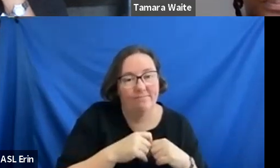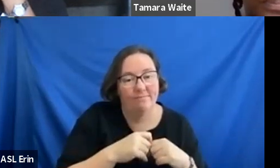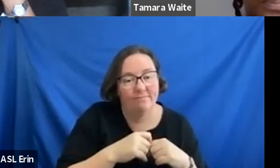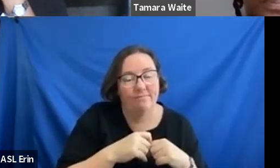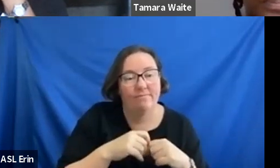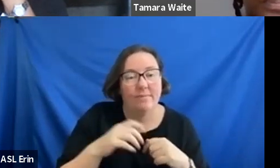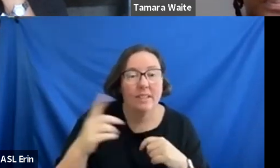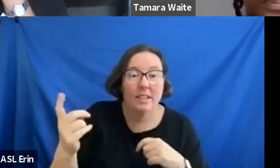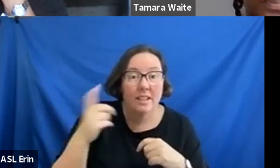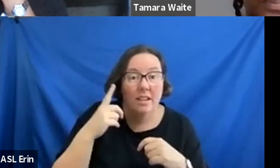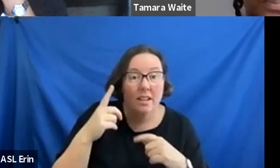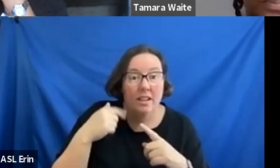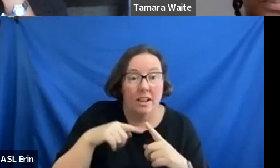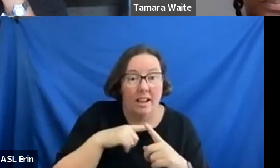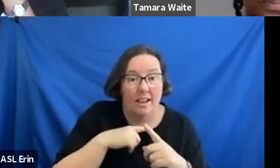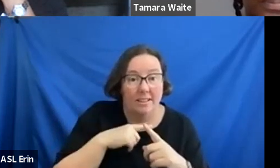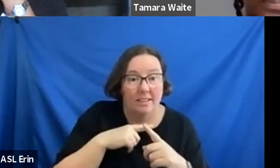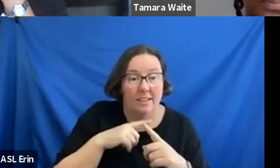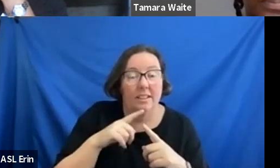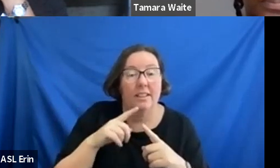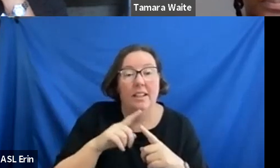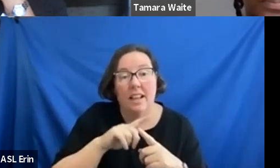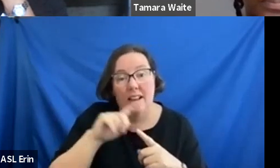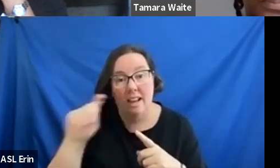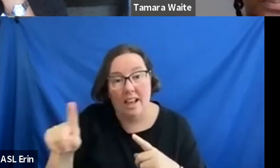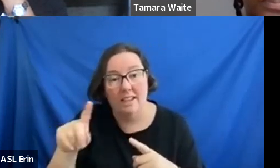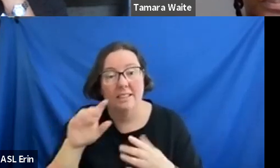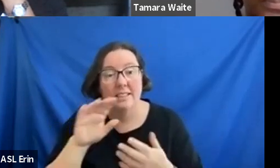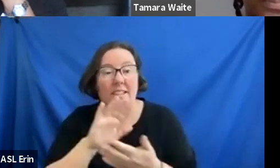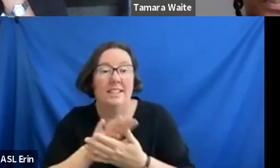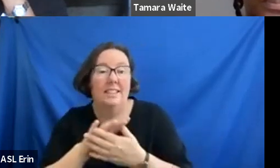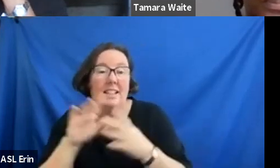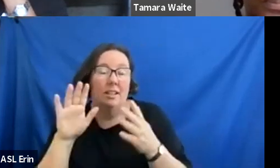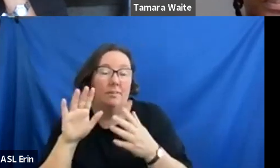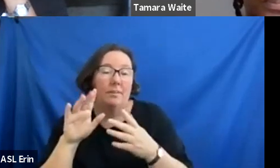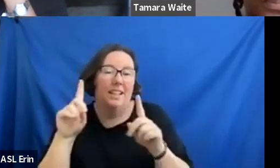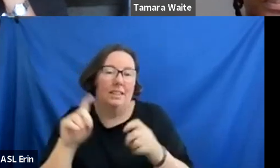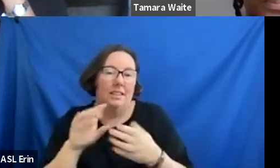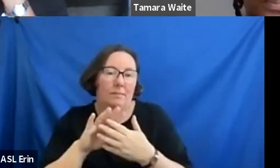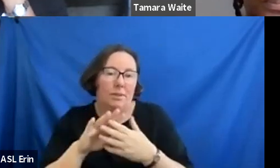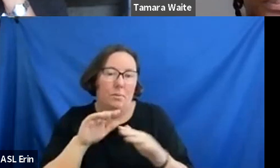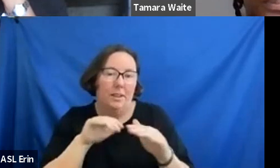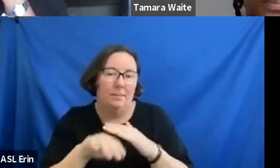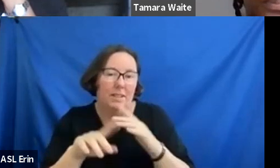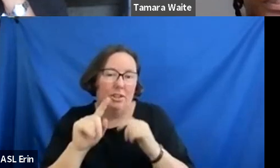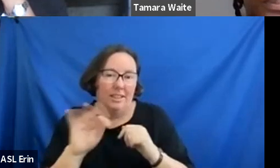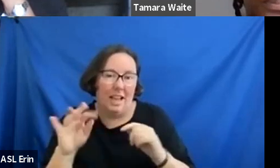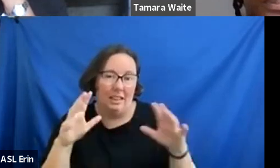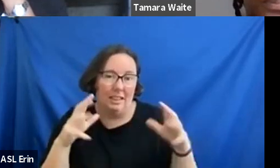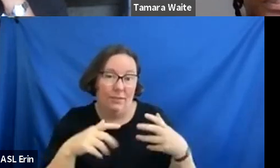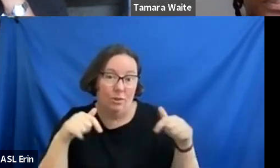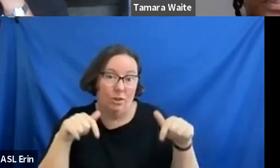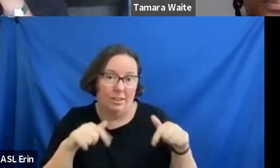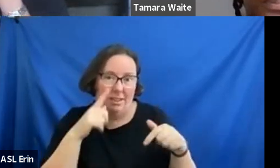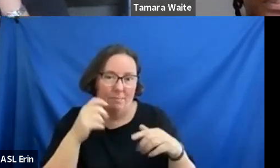been posed to the exam school admissions task force because there's an implicit